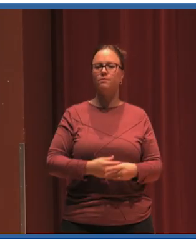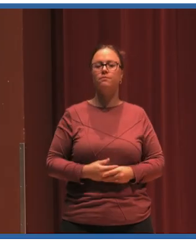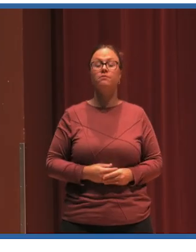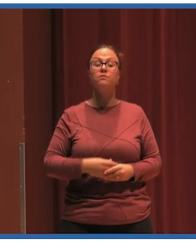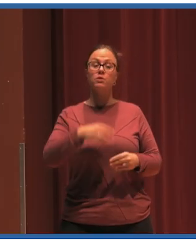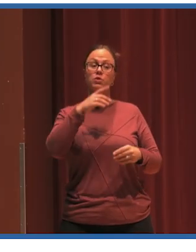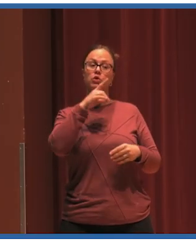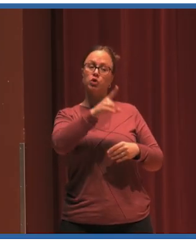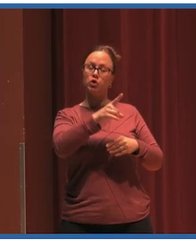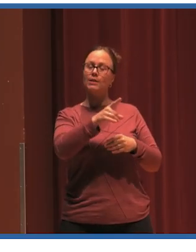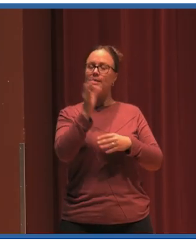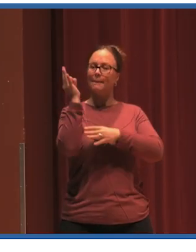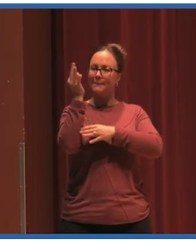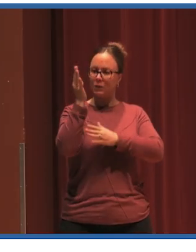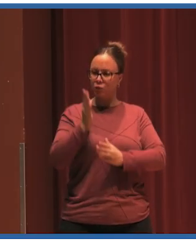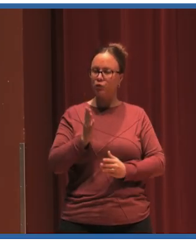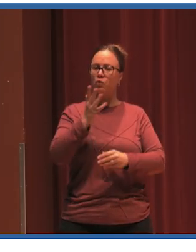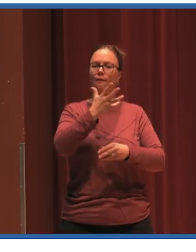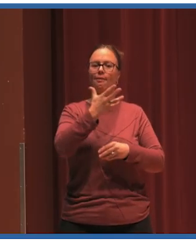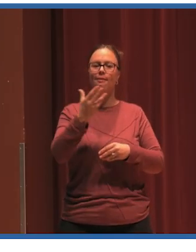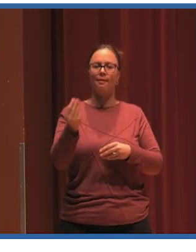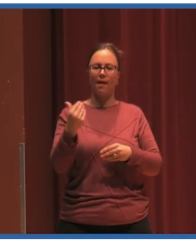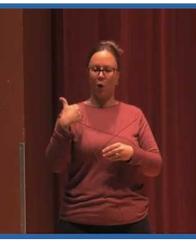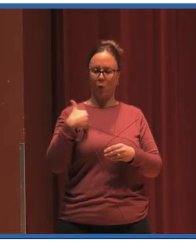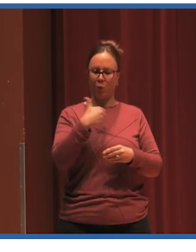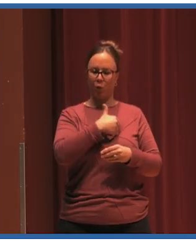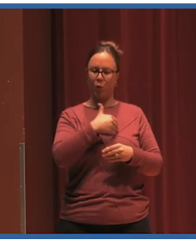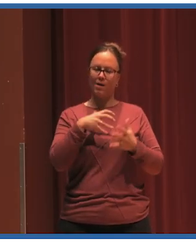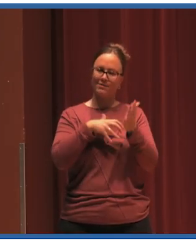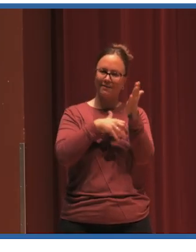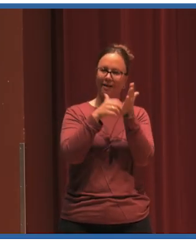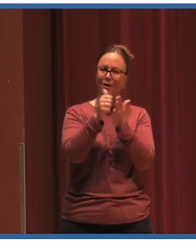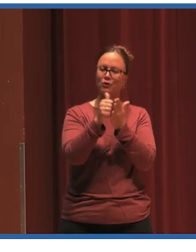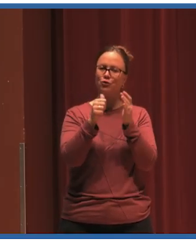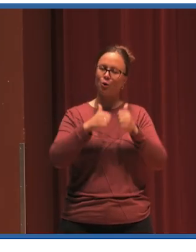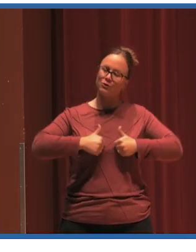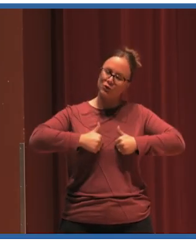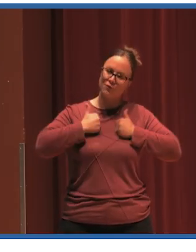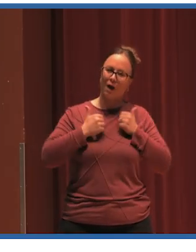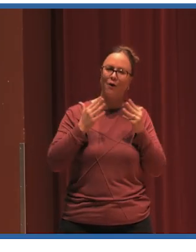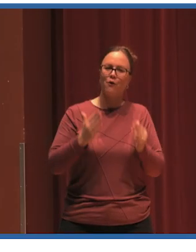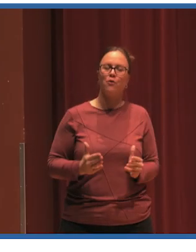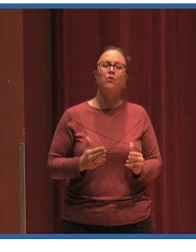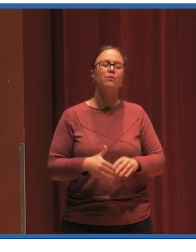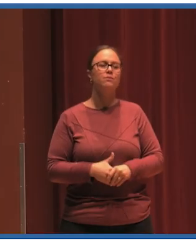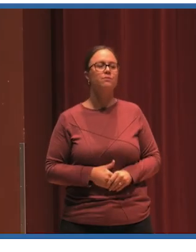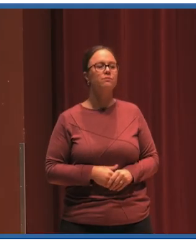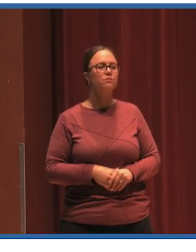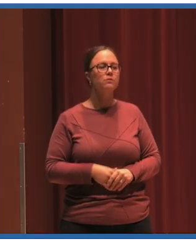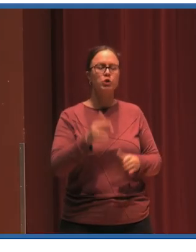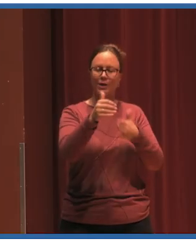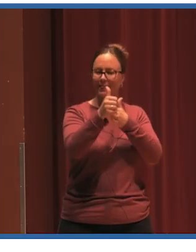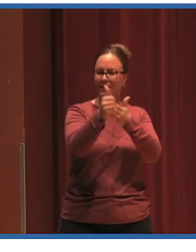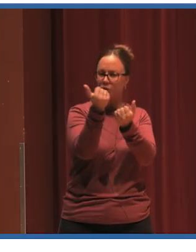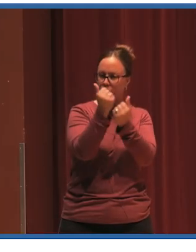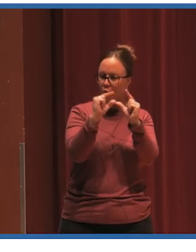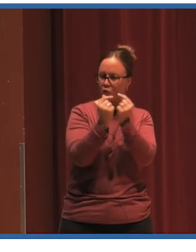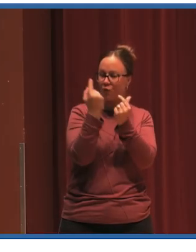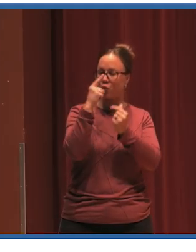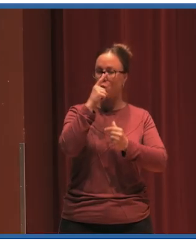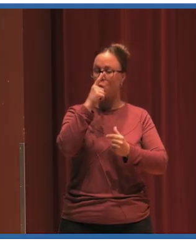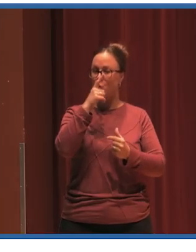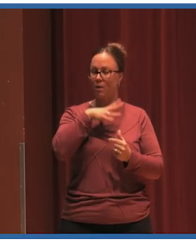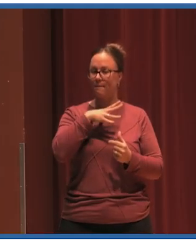is an ordained minister, and she is also a breast cancer survivor. Vivian leads a breast cancer support group for women of color where she